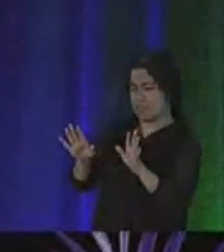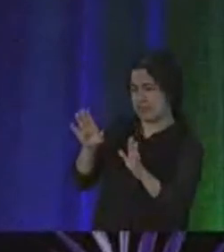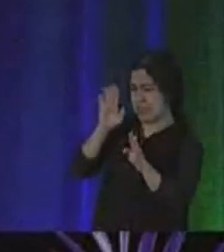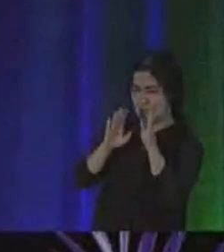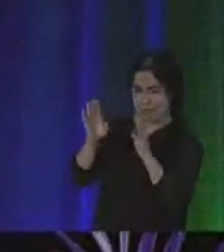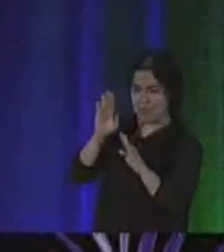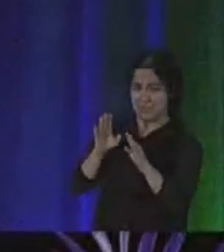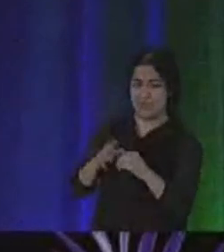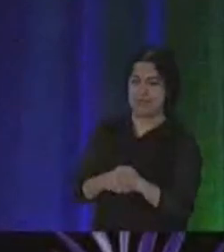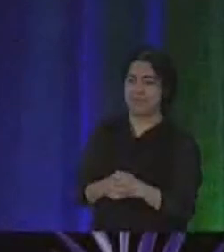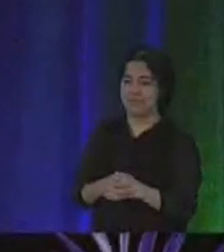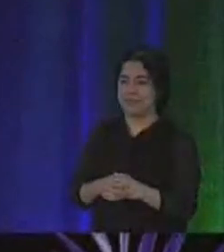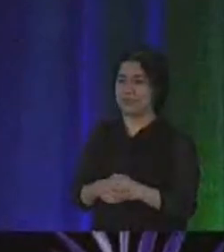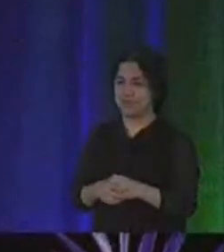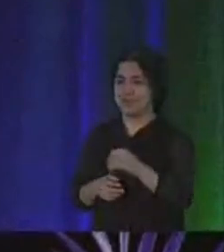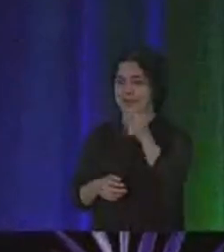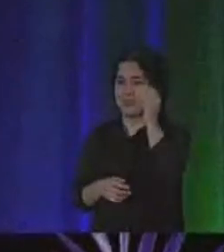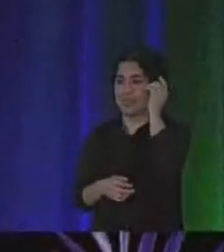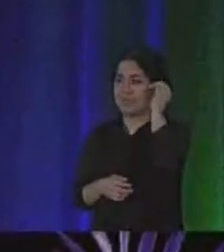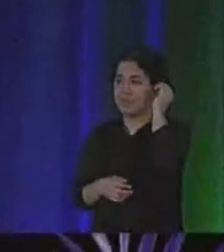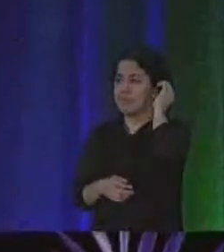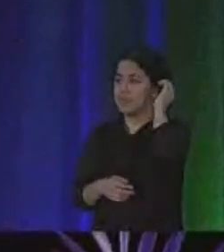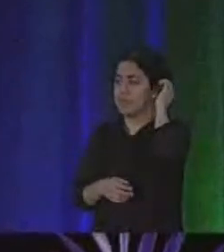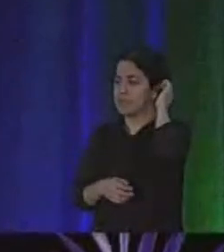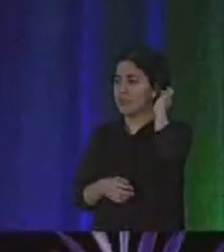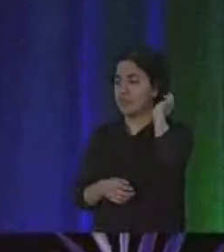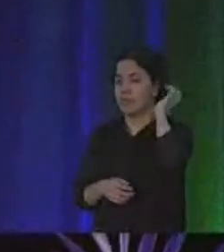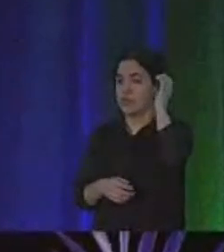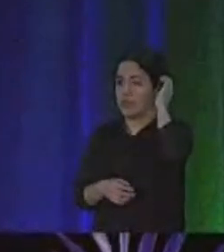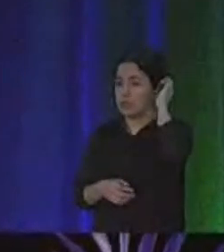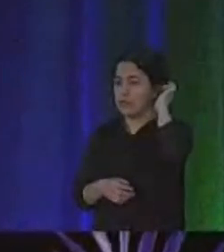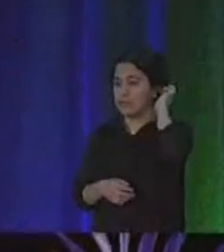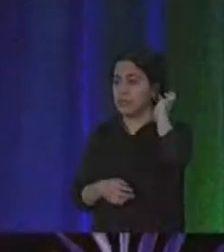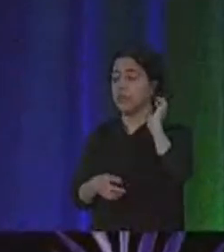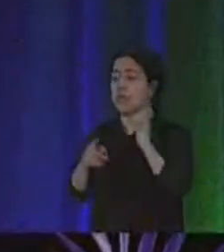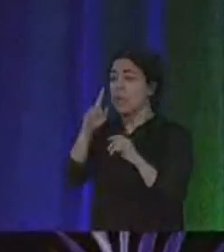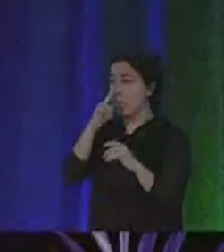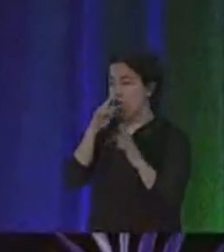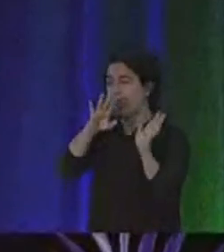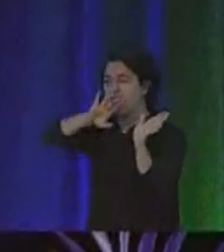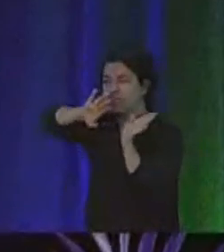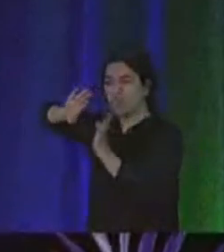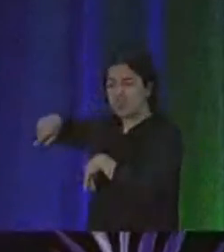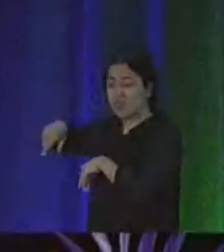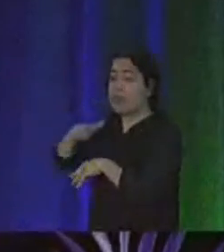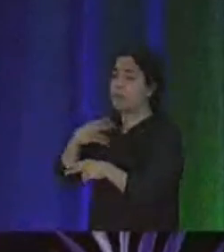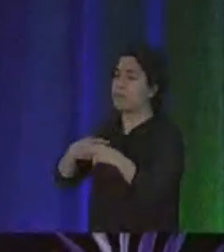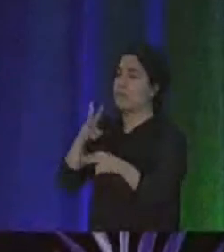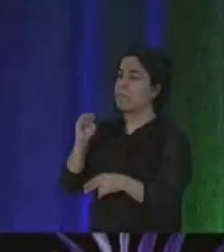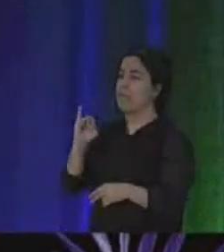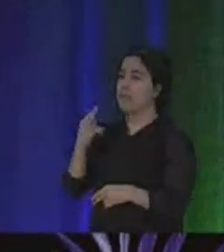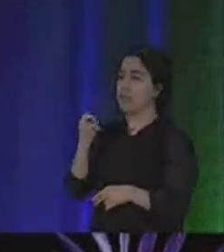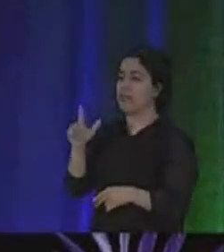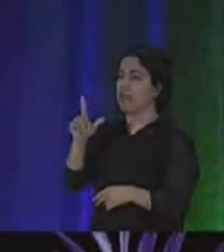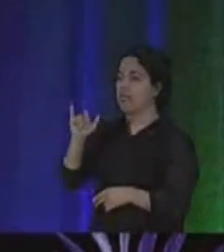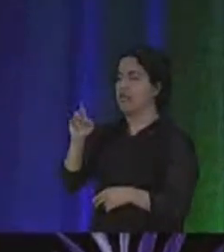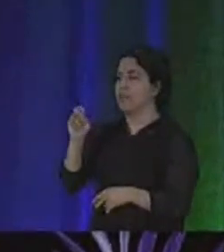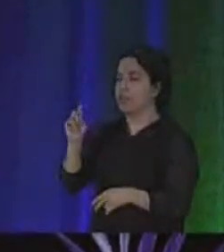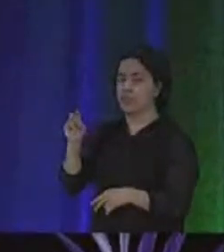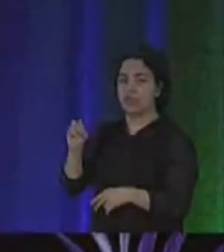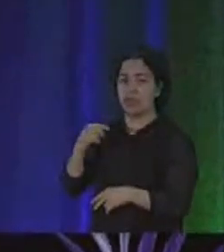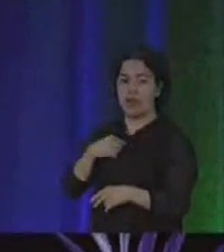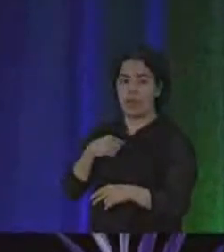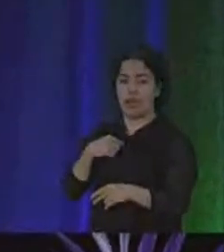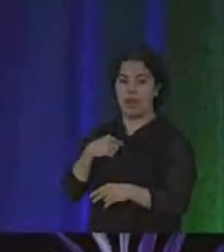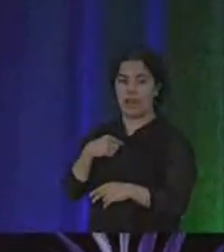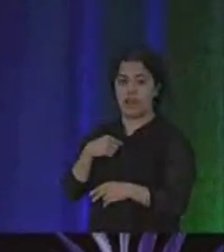going to go through that stuff. Let's get the boring stuff out of the way. My name is Michael Liendo. I go by Focus Otter everywhere